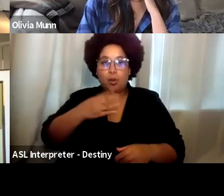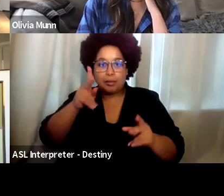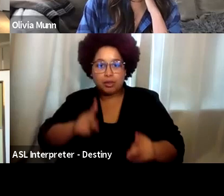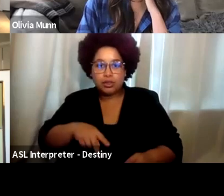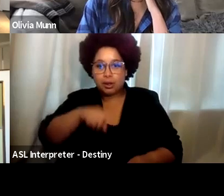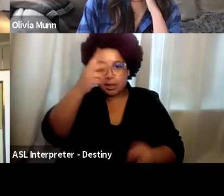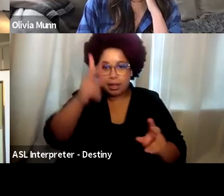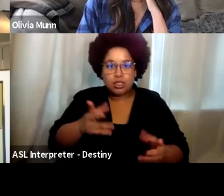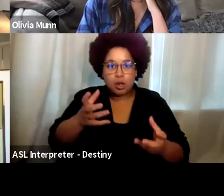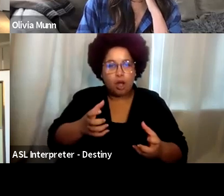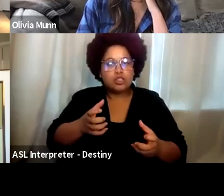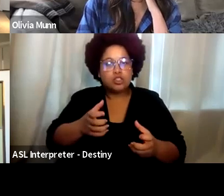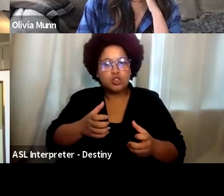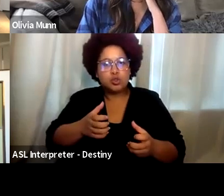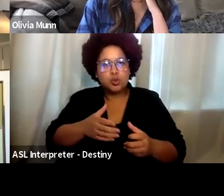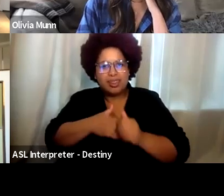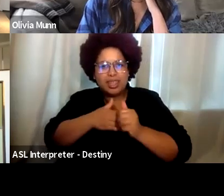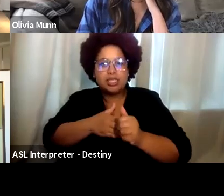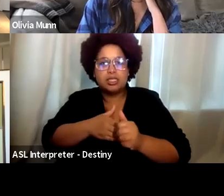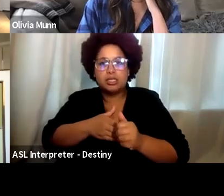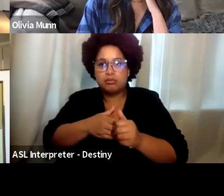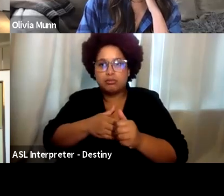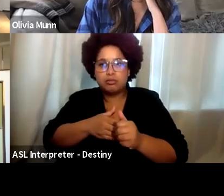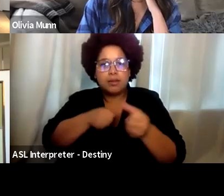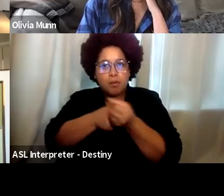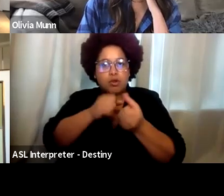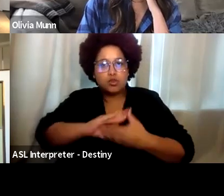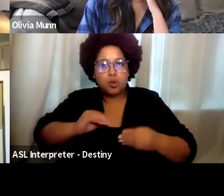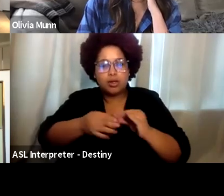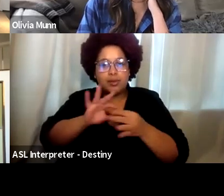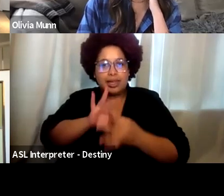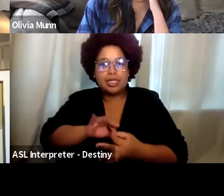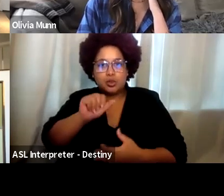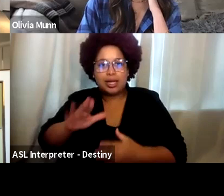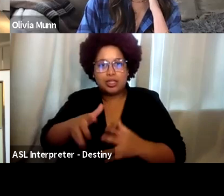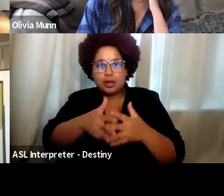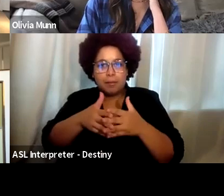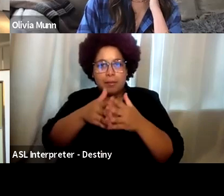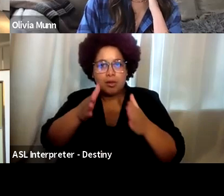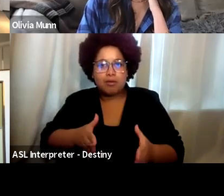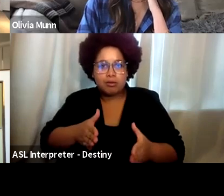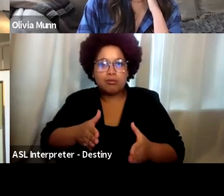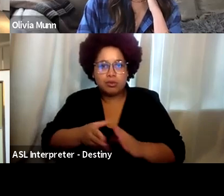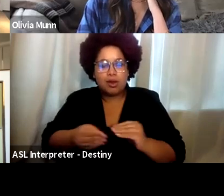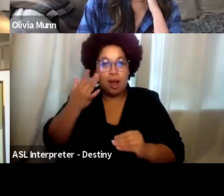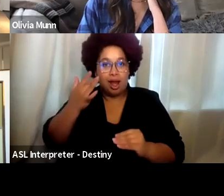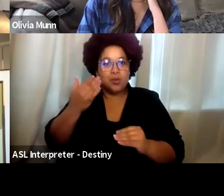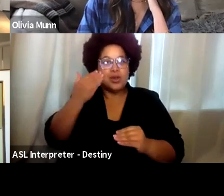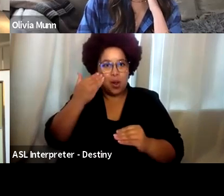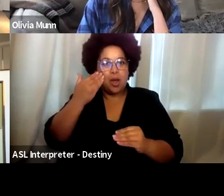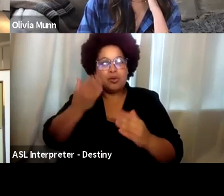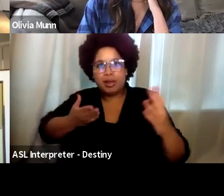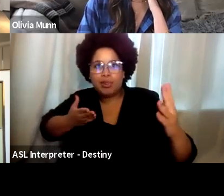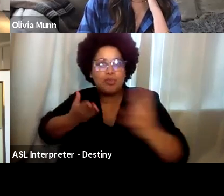Black wants to champion a story of an attack on an Asian American or in our community, because that's when we know that we have broken